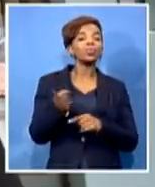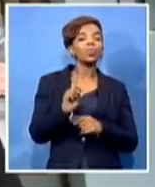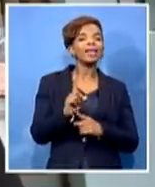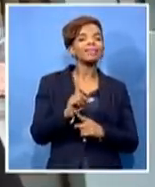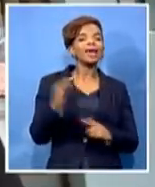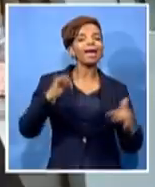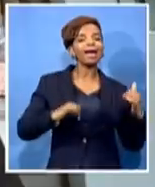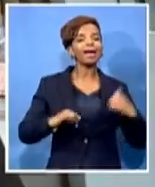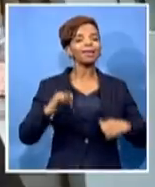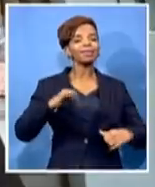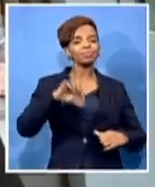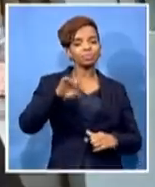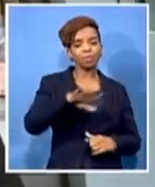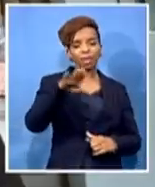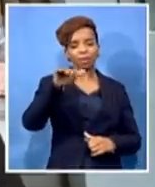relation to